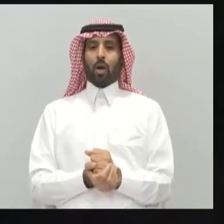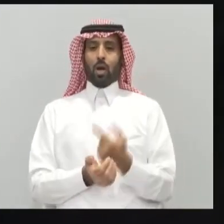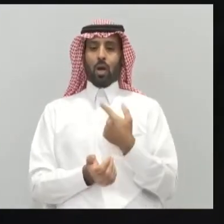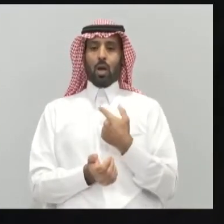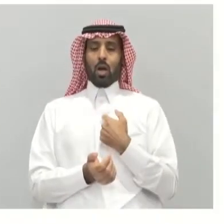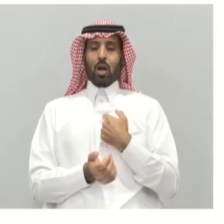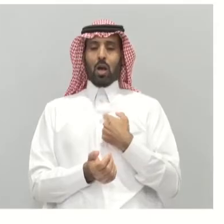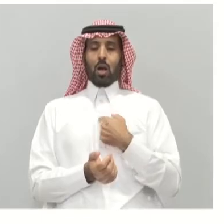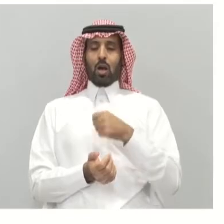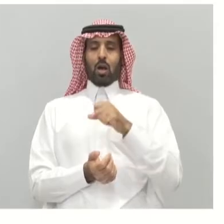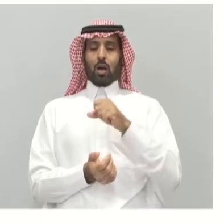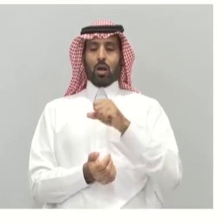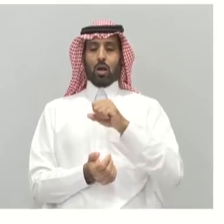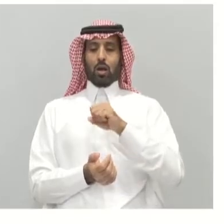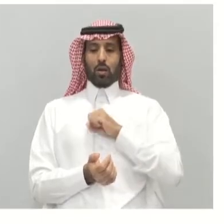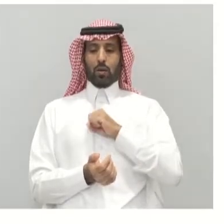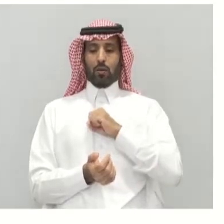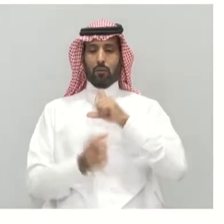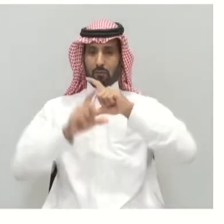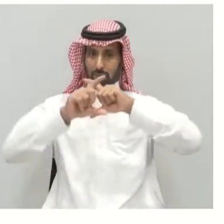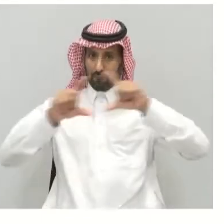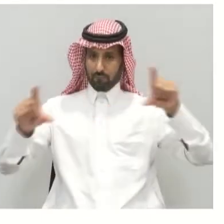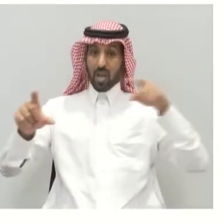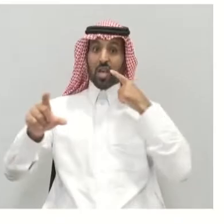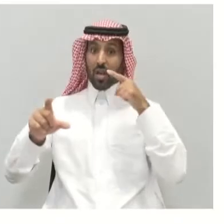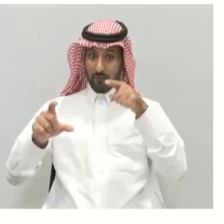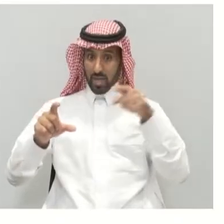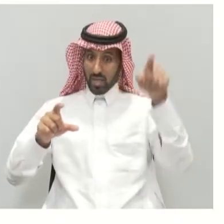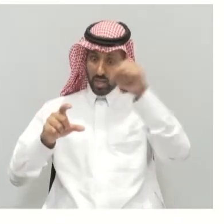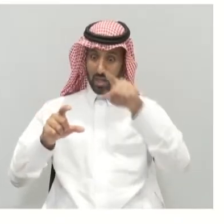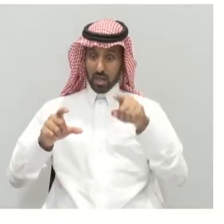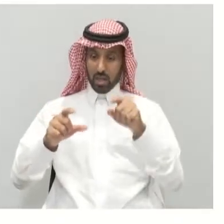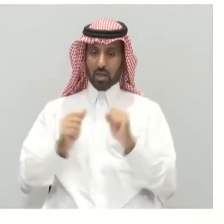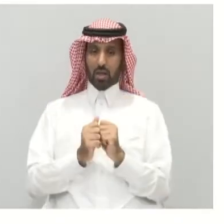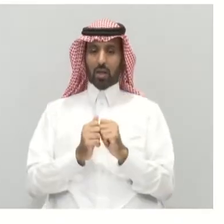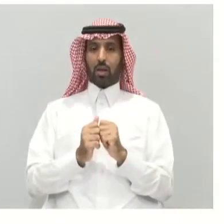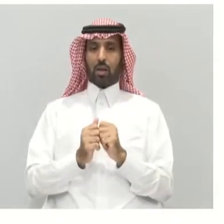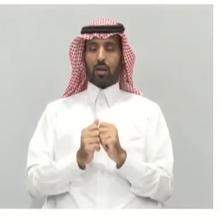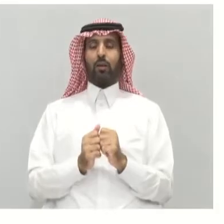have these statements. I have questions and I have